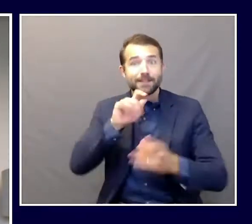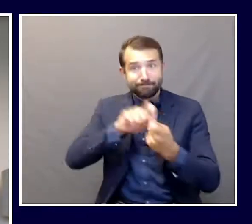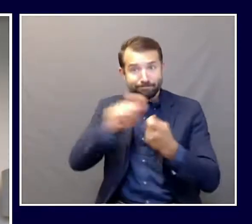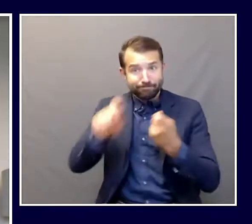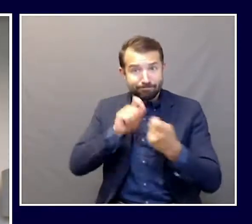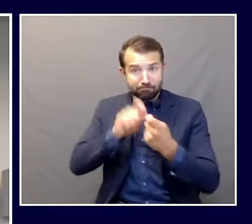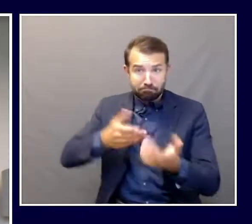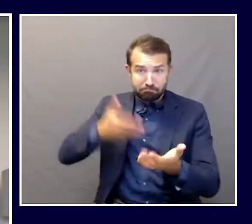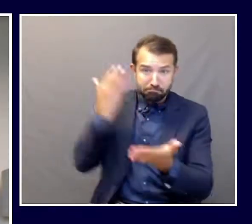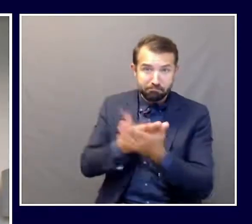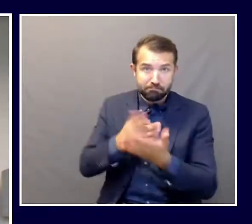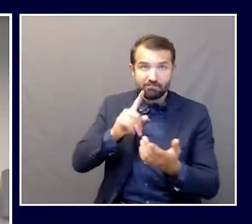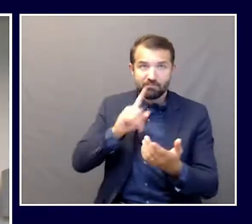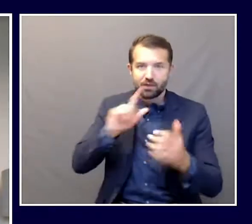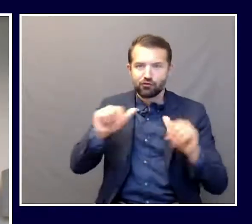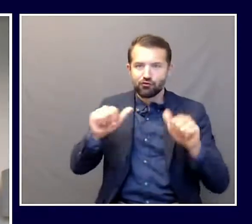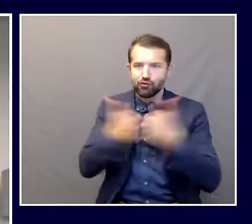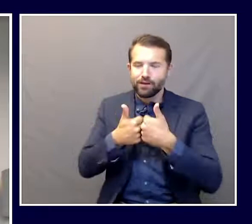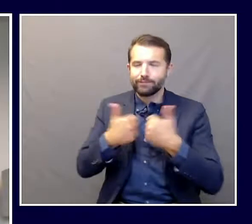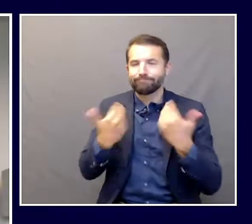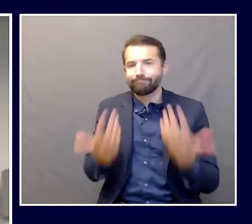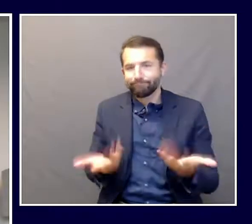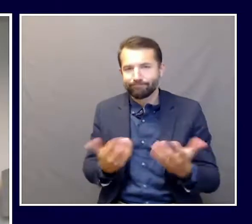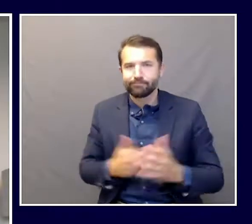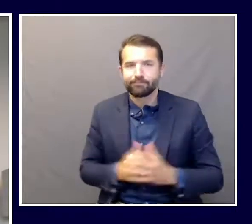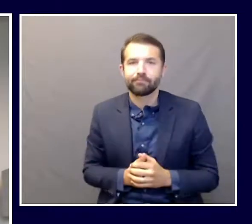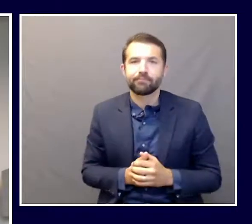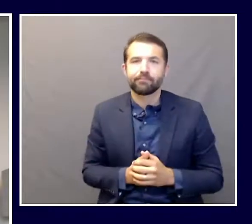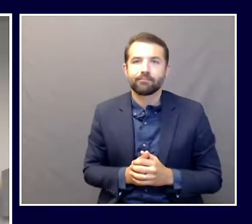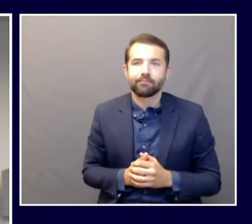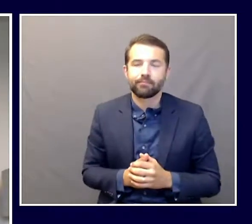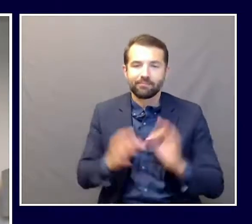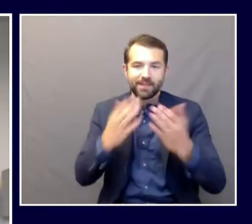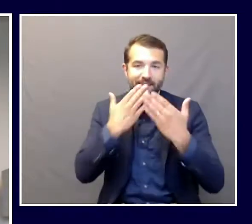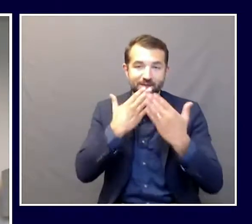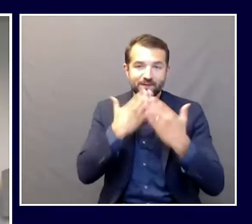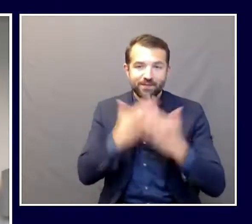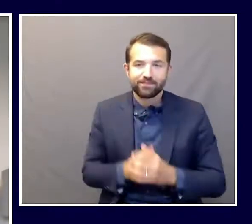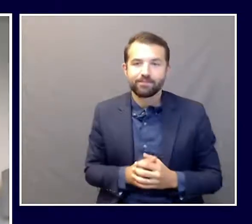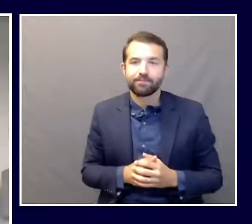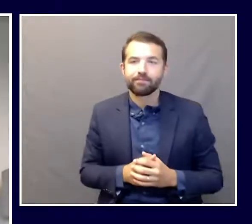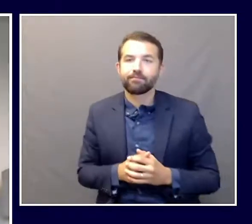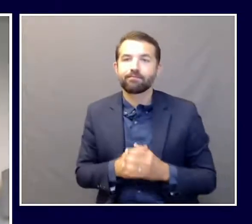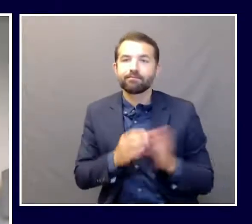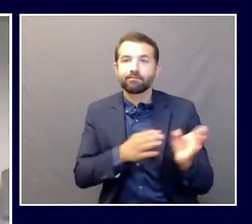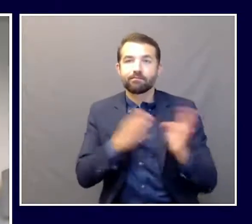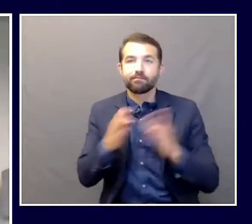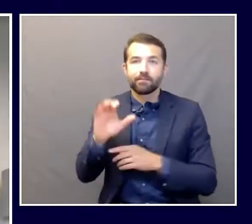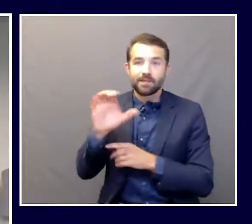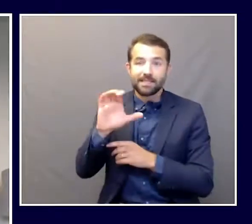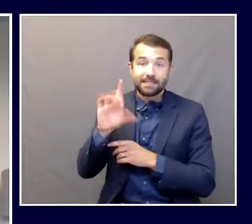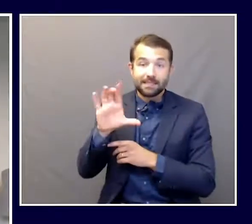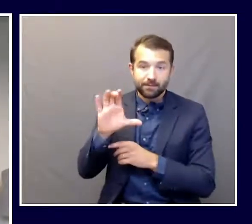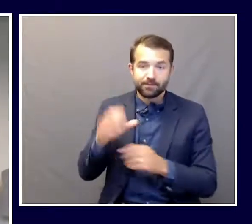Okay, thank you. And my next question is, the CDC did come out earlier this week